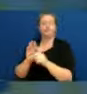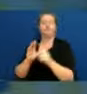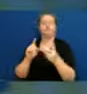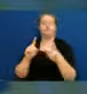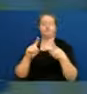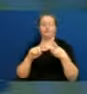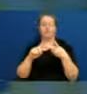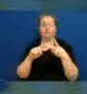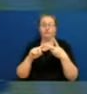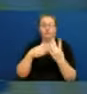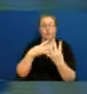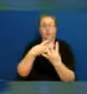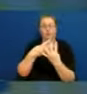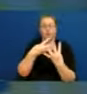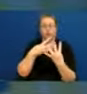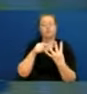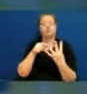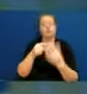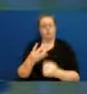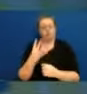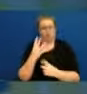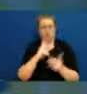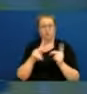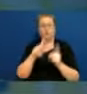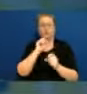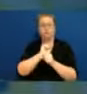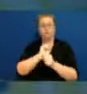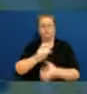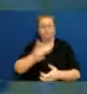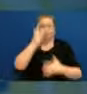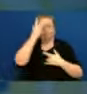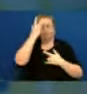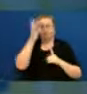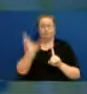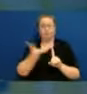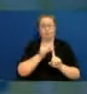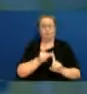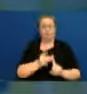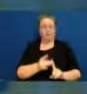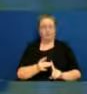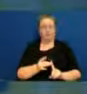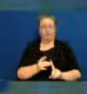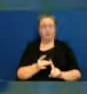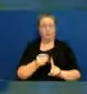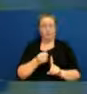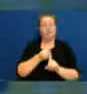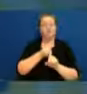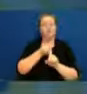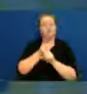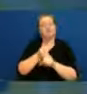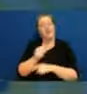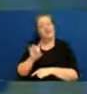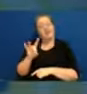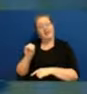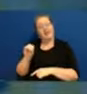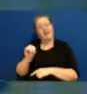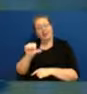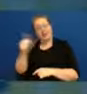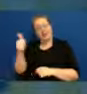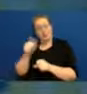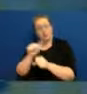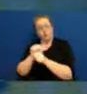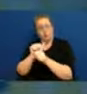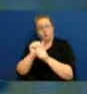people tested positive at a correctional facility, leading to challenges with staffing as 80 additional workers